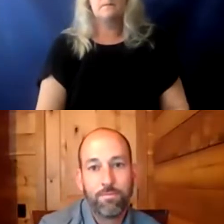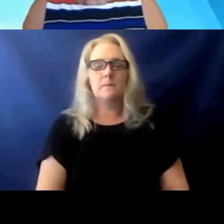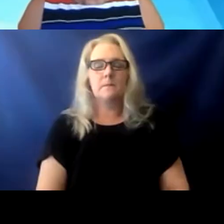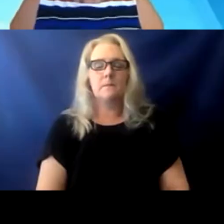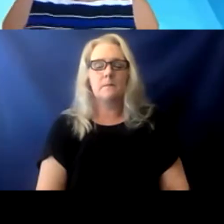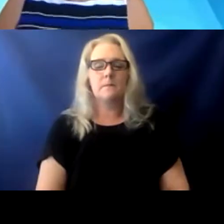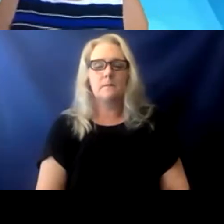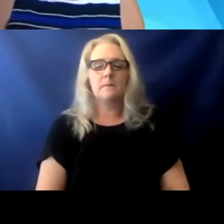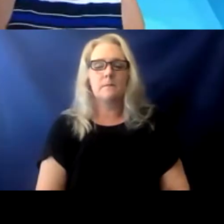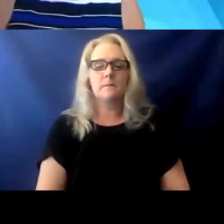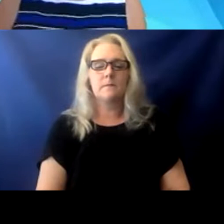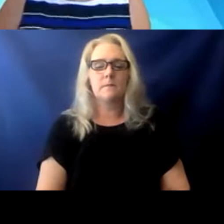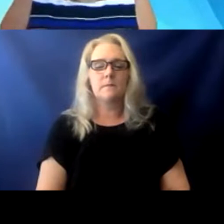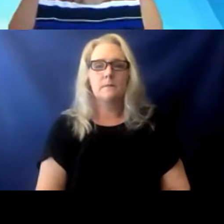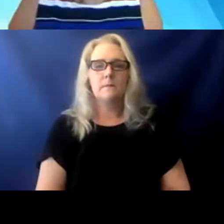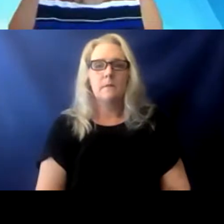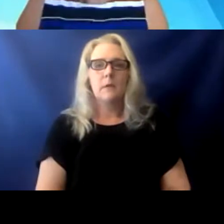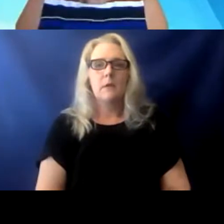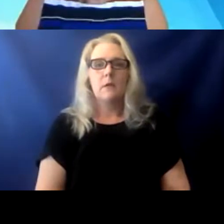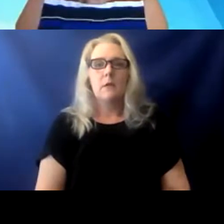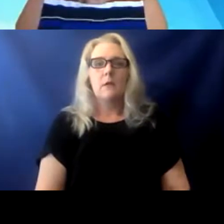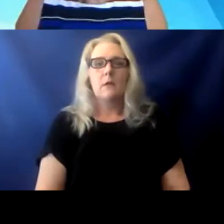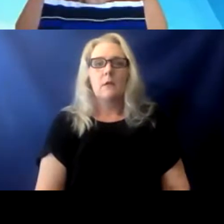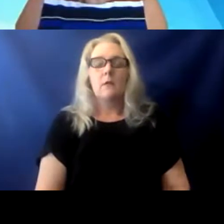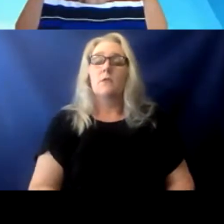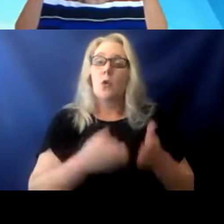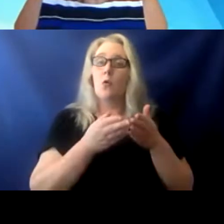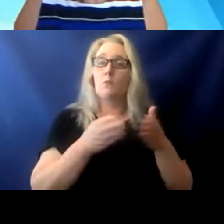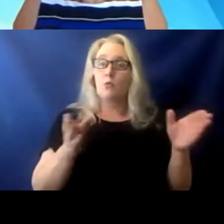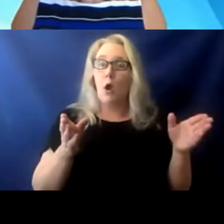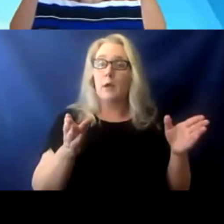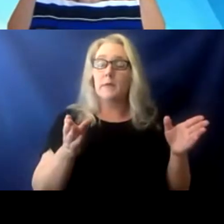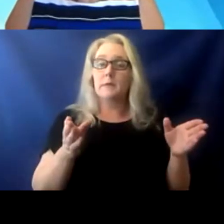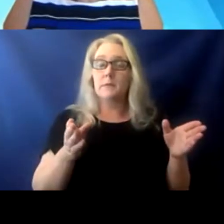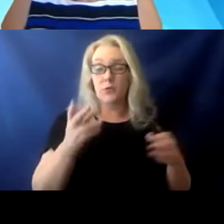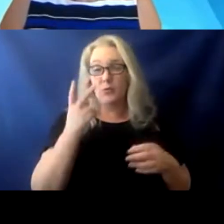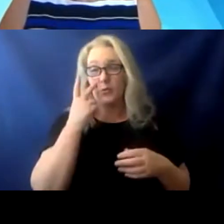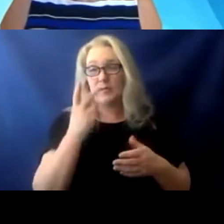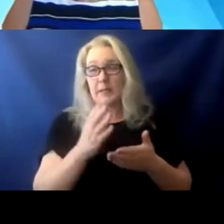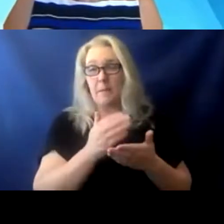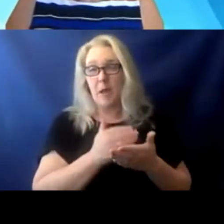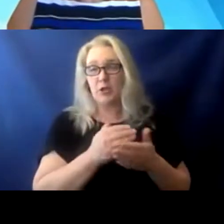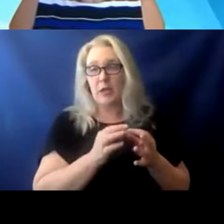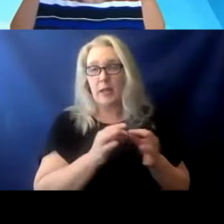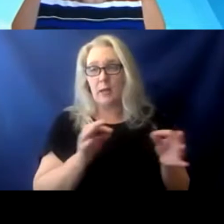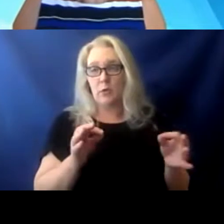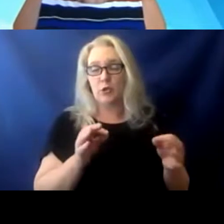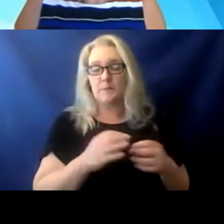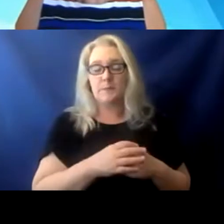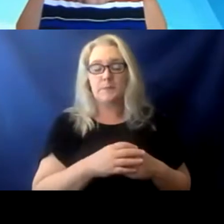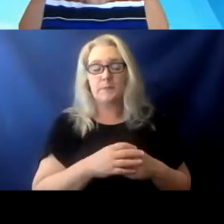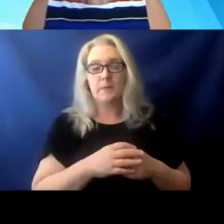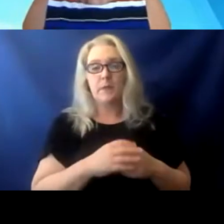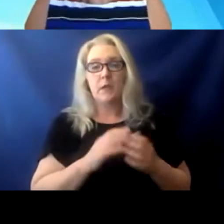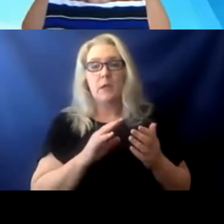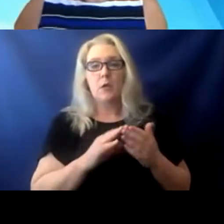adverbs there for you. So broadly, as you probably saw in the budget enacting language, is that the Home and Community-Based Service